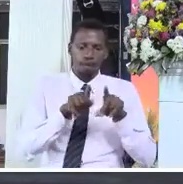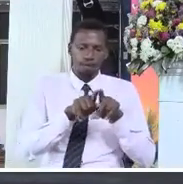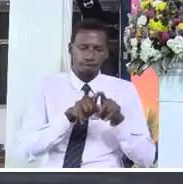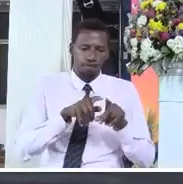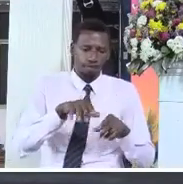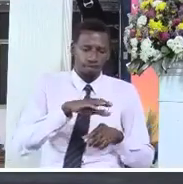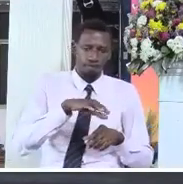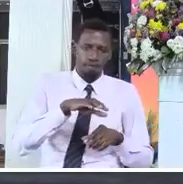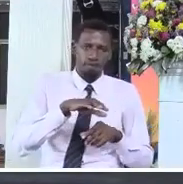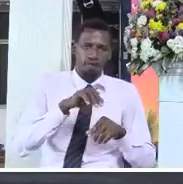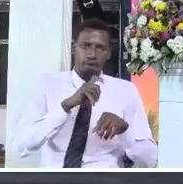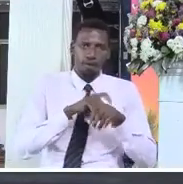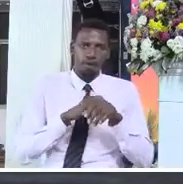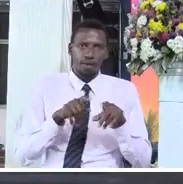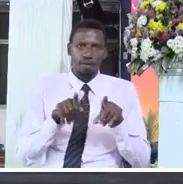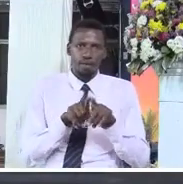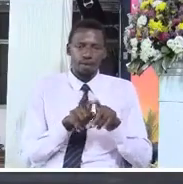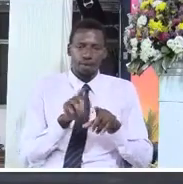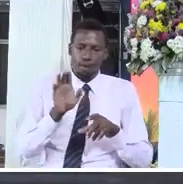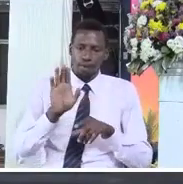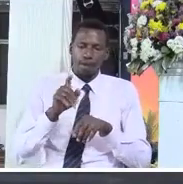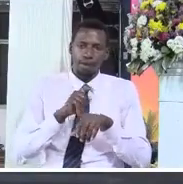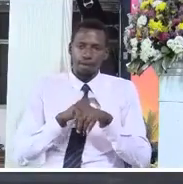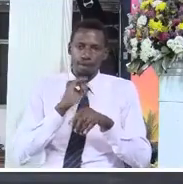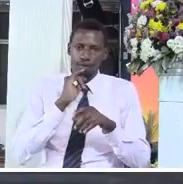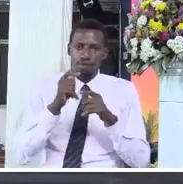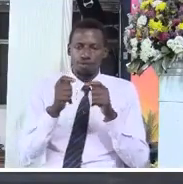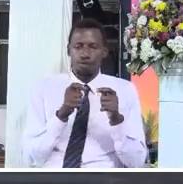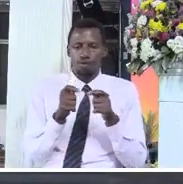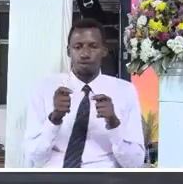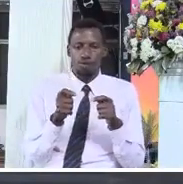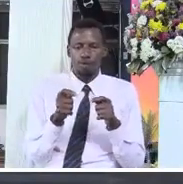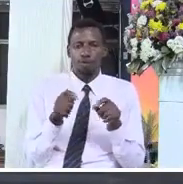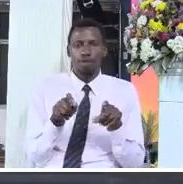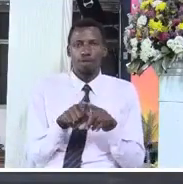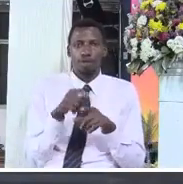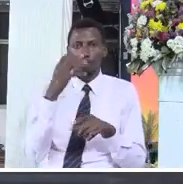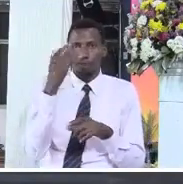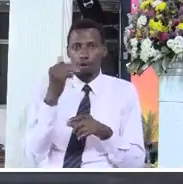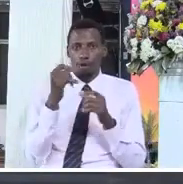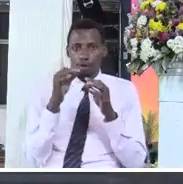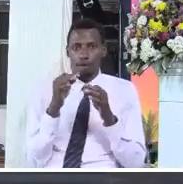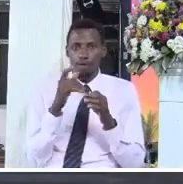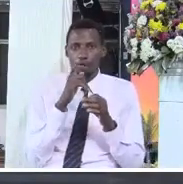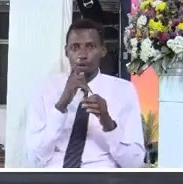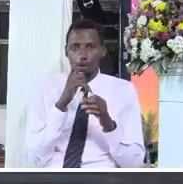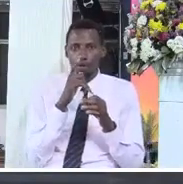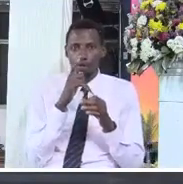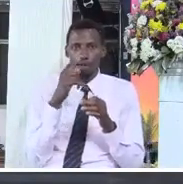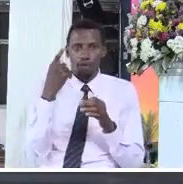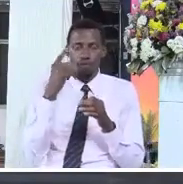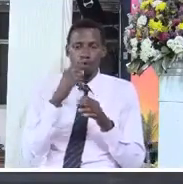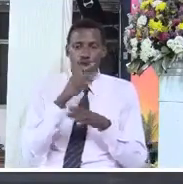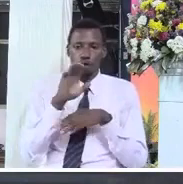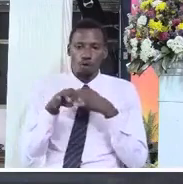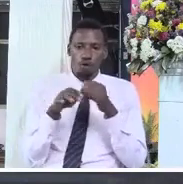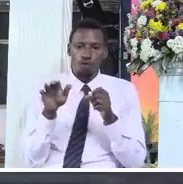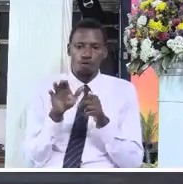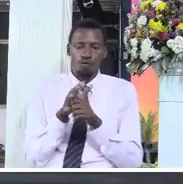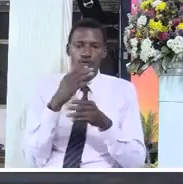same timing. Your time is controlled, you're the same, because if it is lunch break, it is for the entire university.